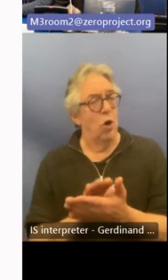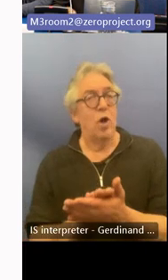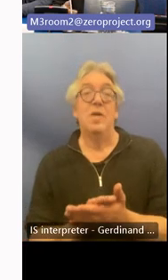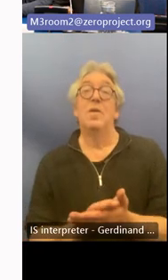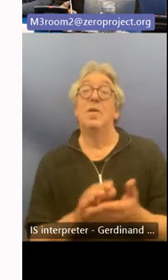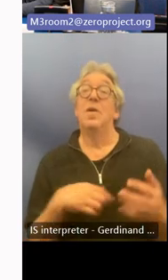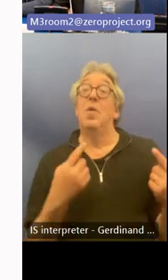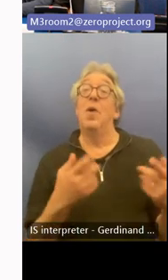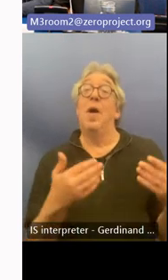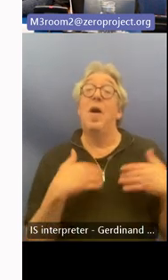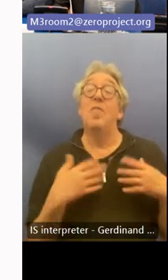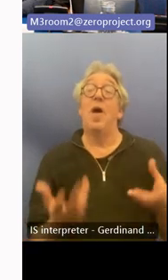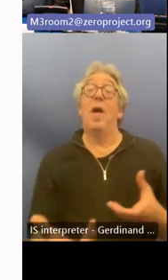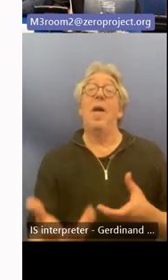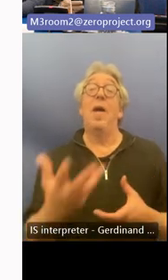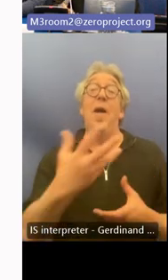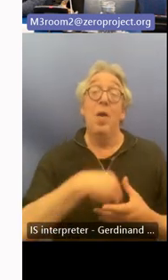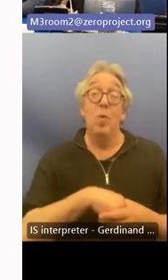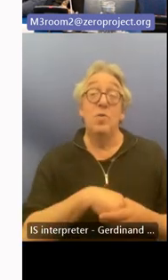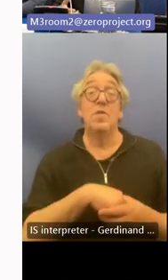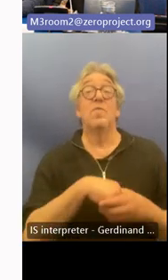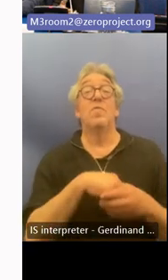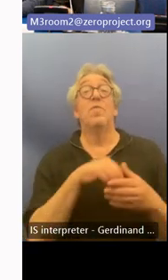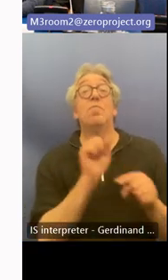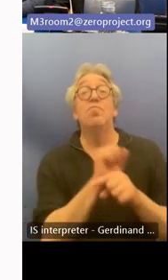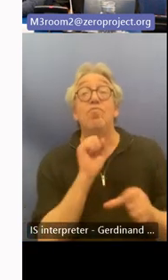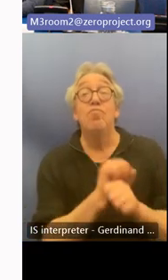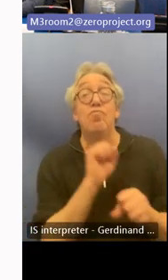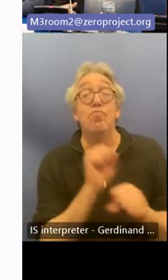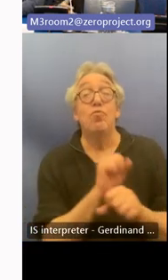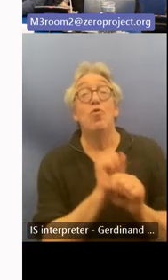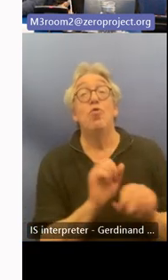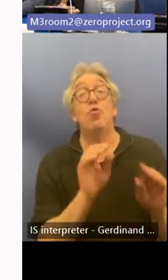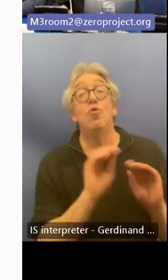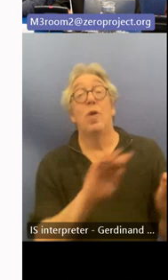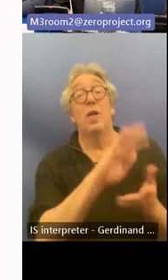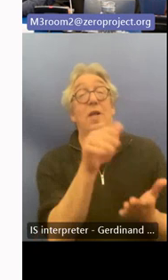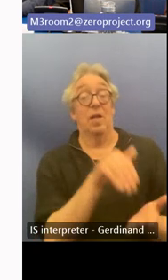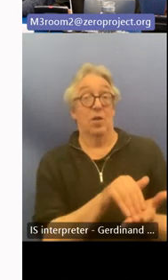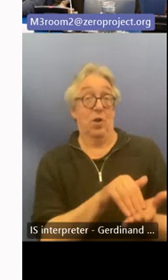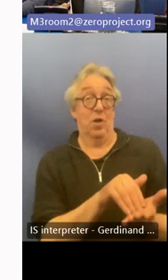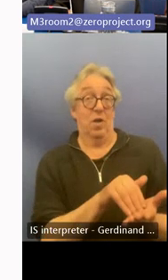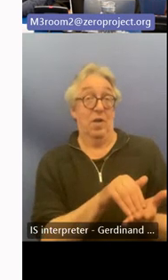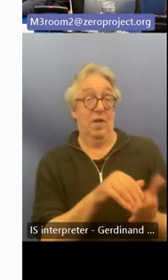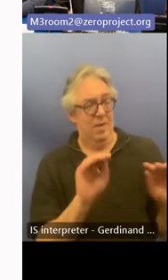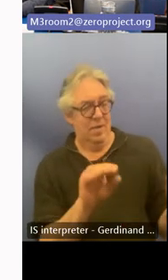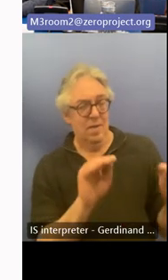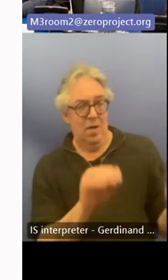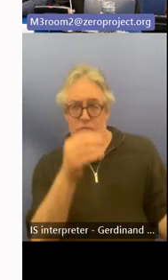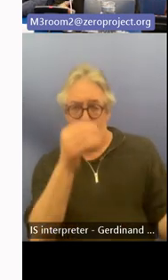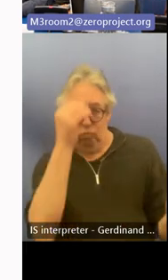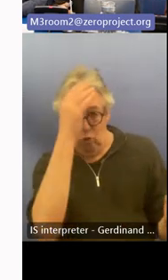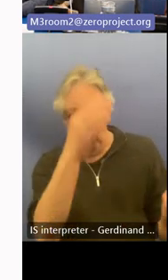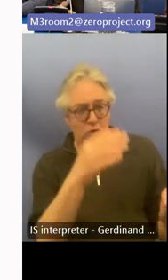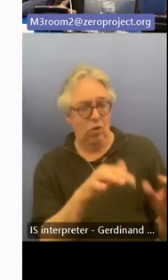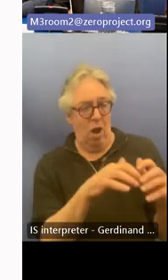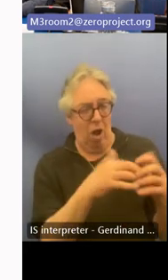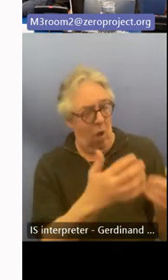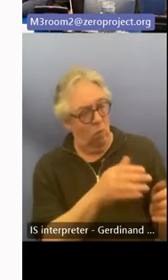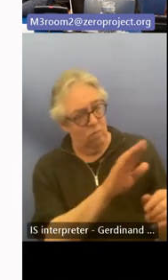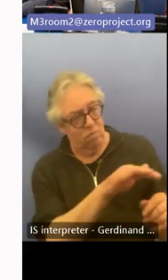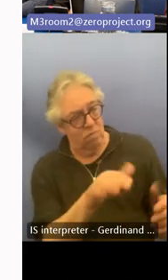center, inclusive vocational training center. We the purpose of this is provide the skill and knowledge to youth with disability and